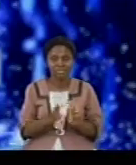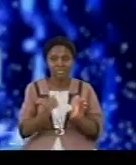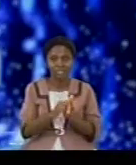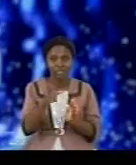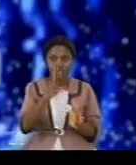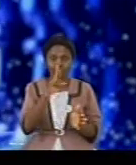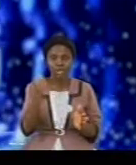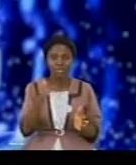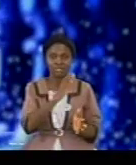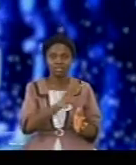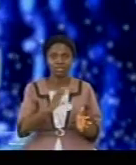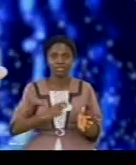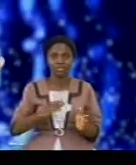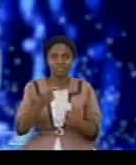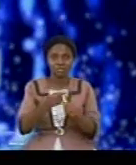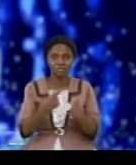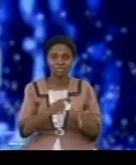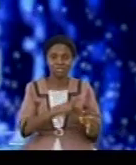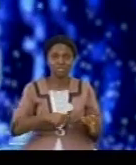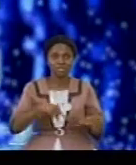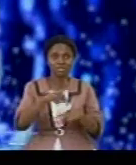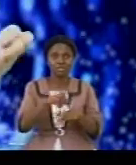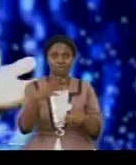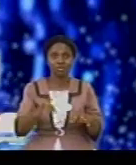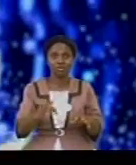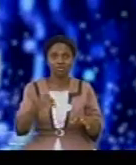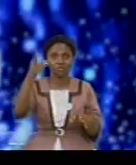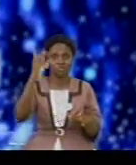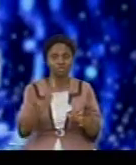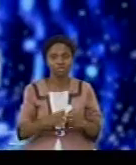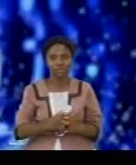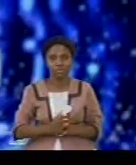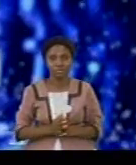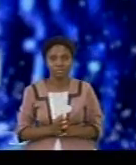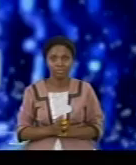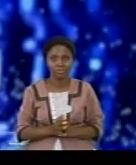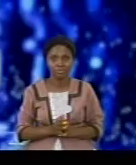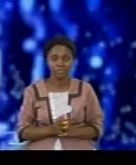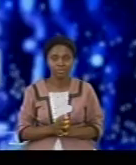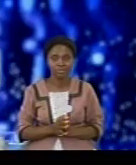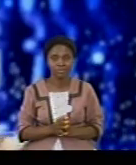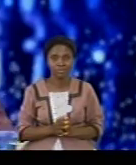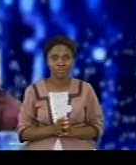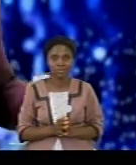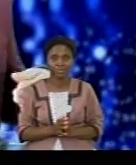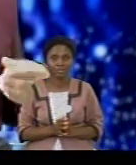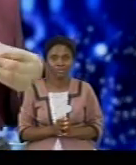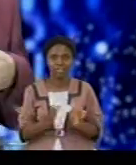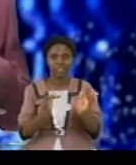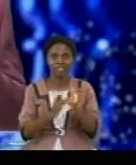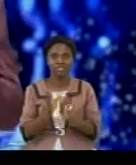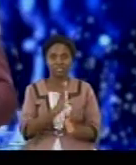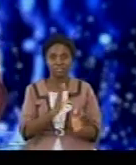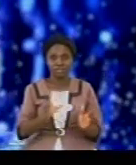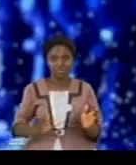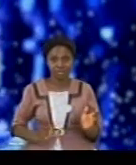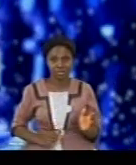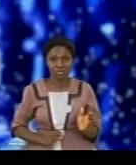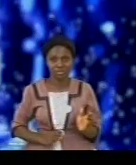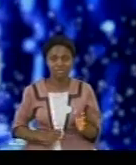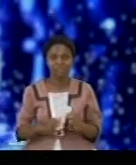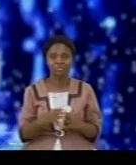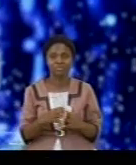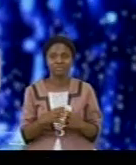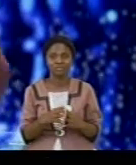kingdom of God. Then peace. You be at peace with just within yourself. Jesus Christ in you himself is the Prince of